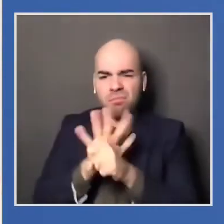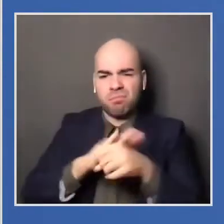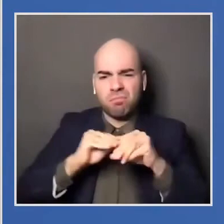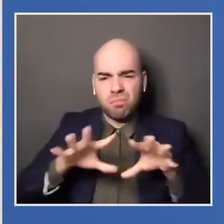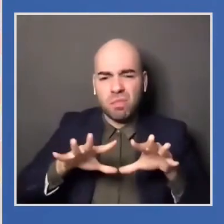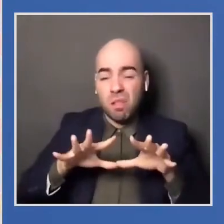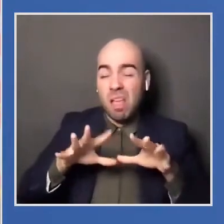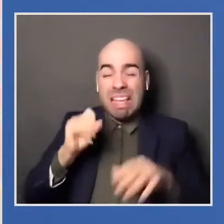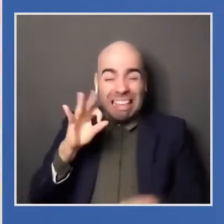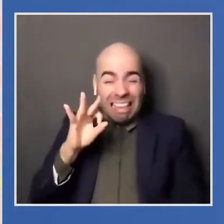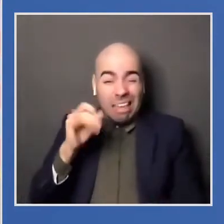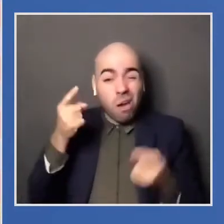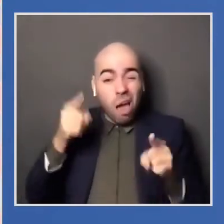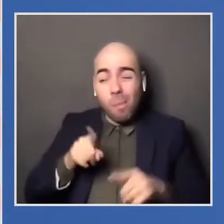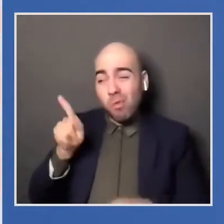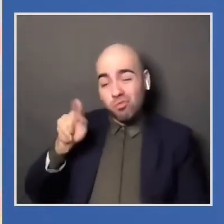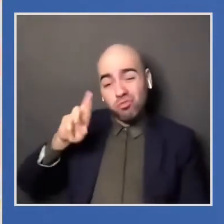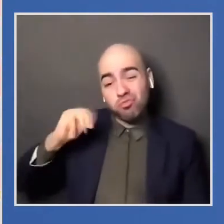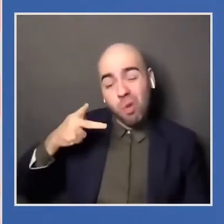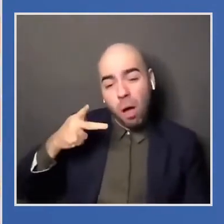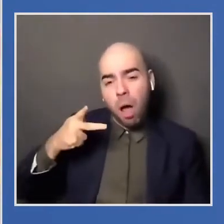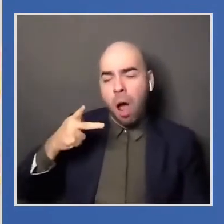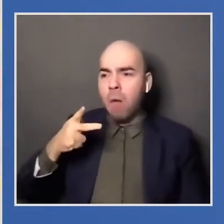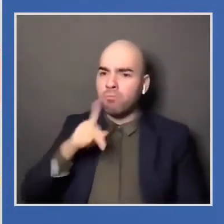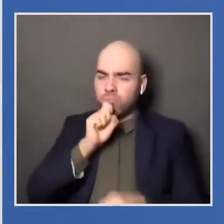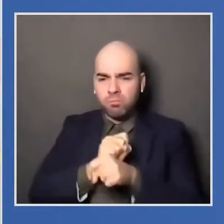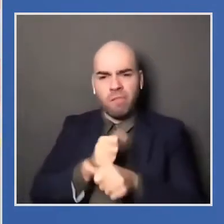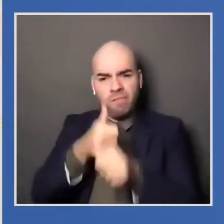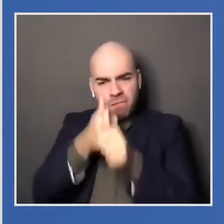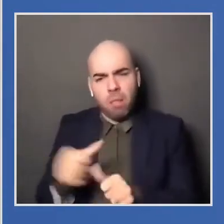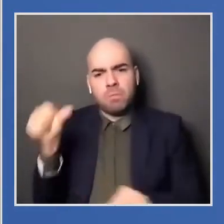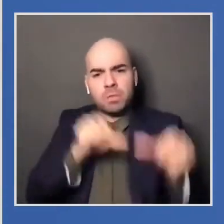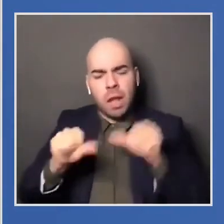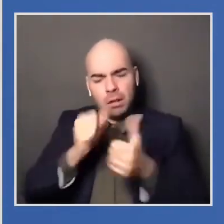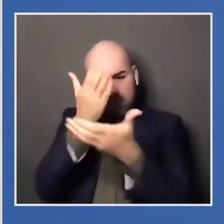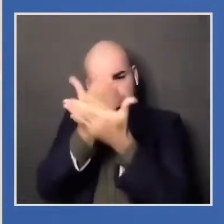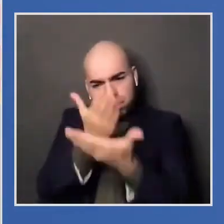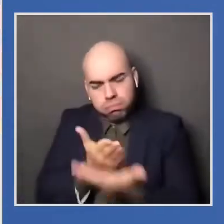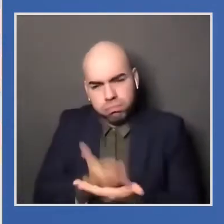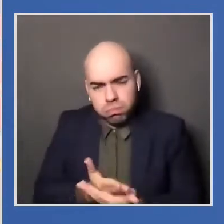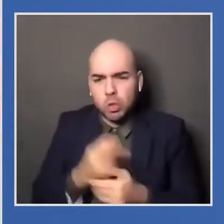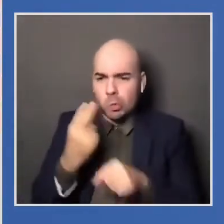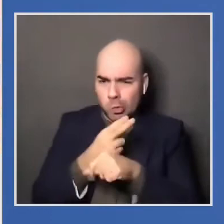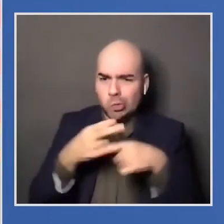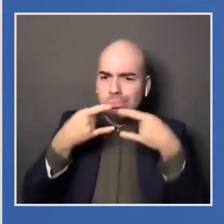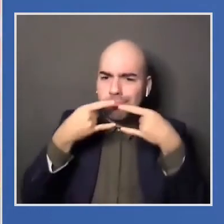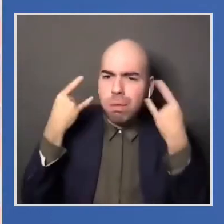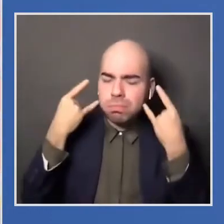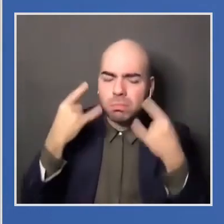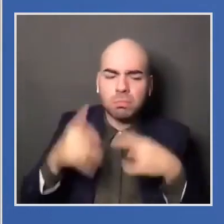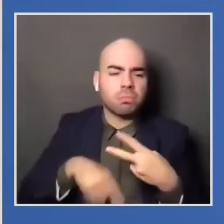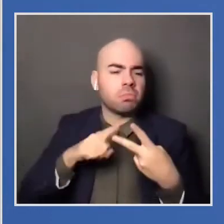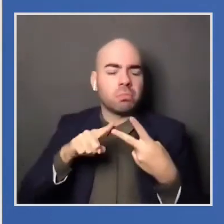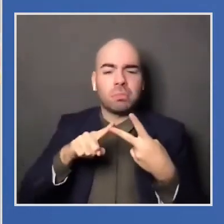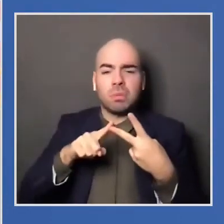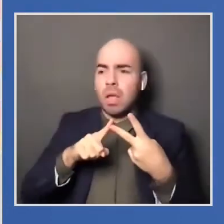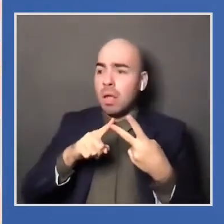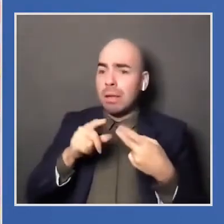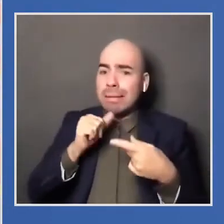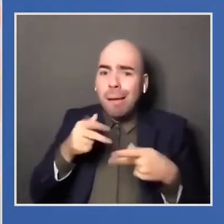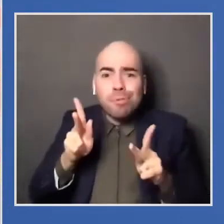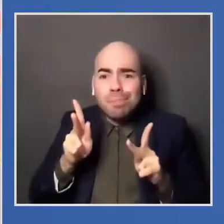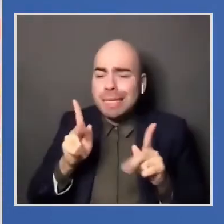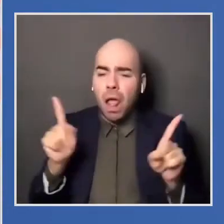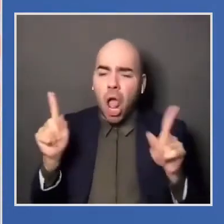it. Imagine where we'd be today with a president who practiced social distancing instead of holding super spreader